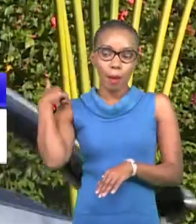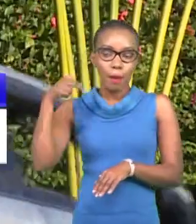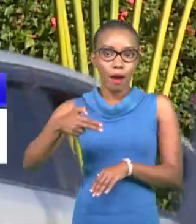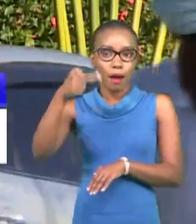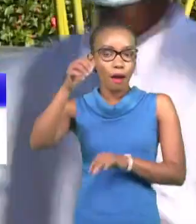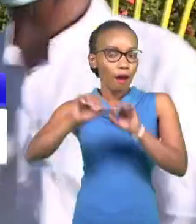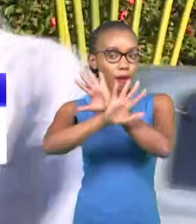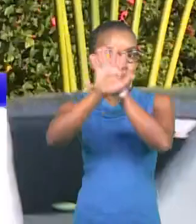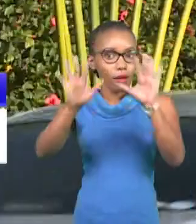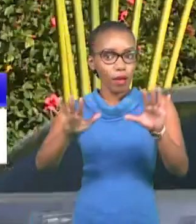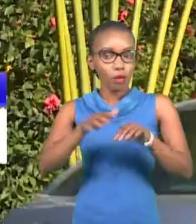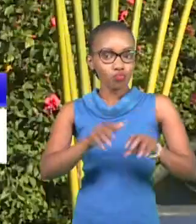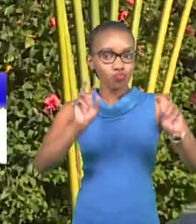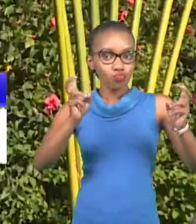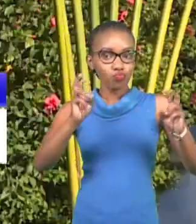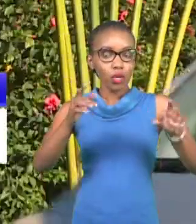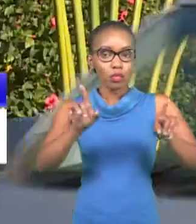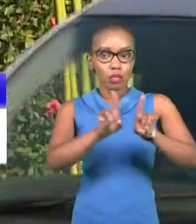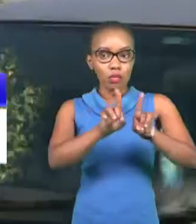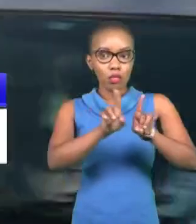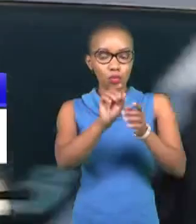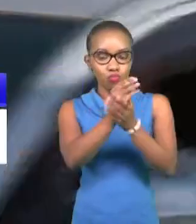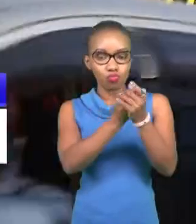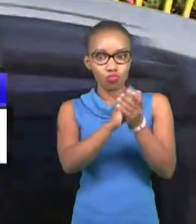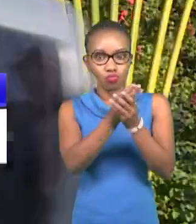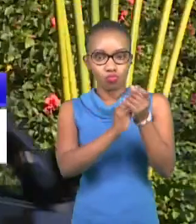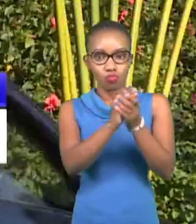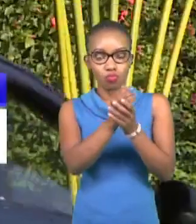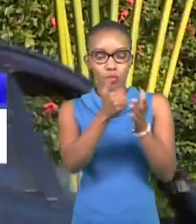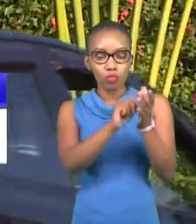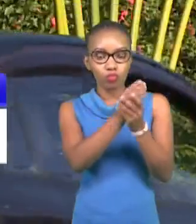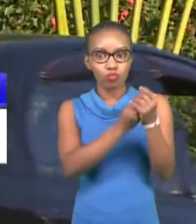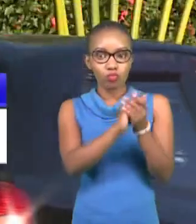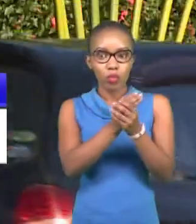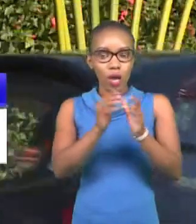clear that the motto still remains the same: wash your hands, sanitize,